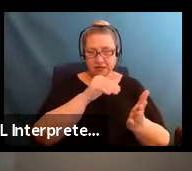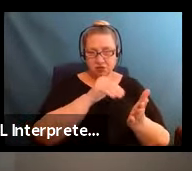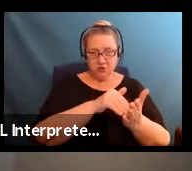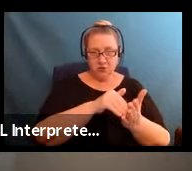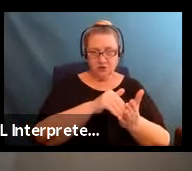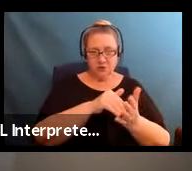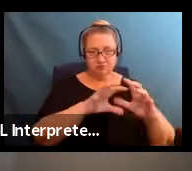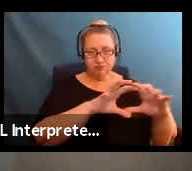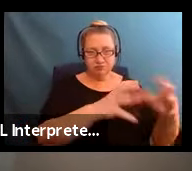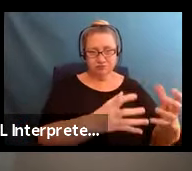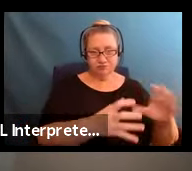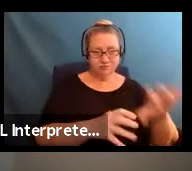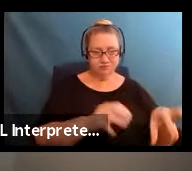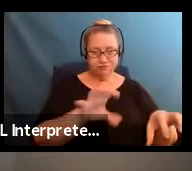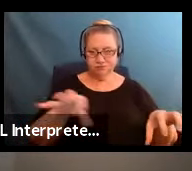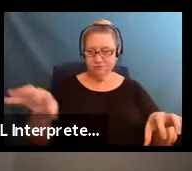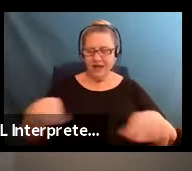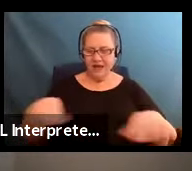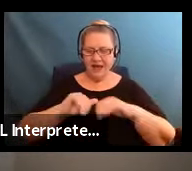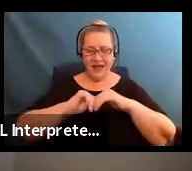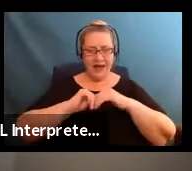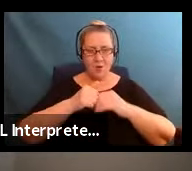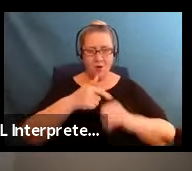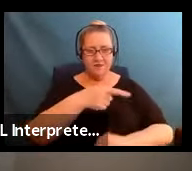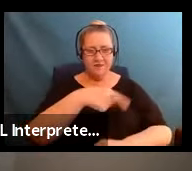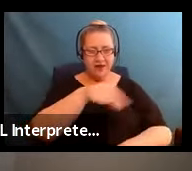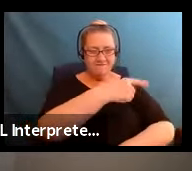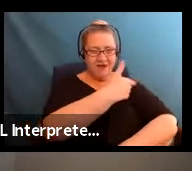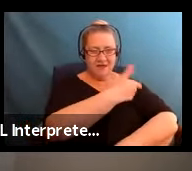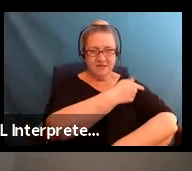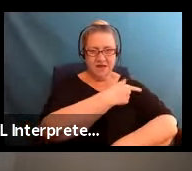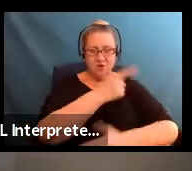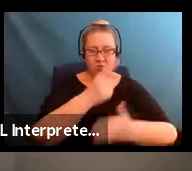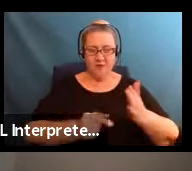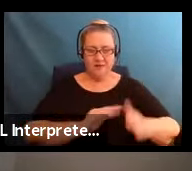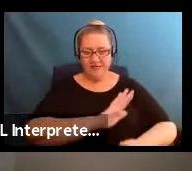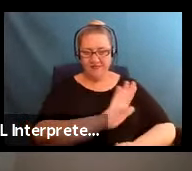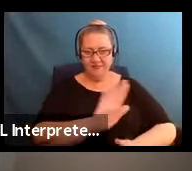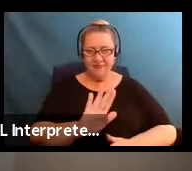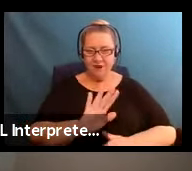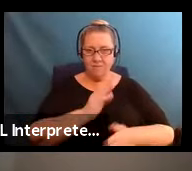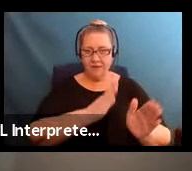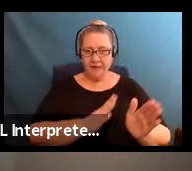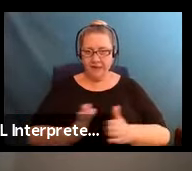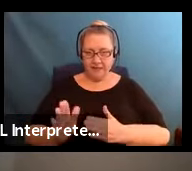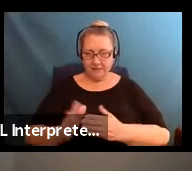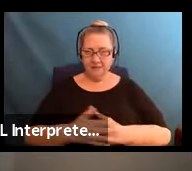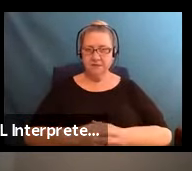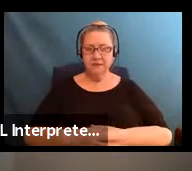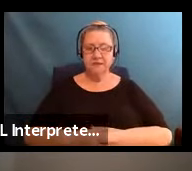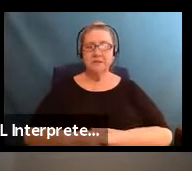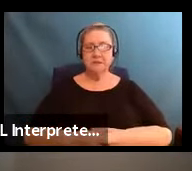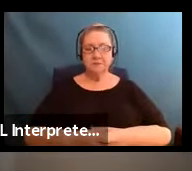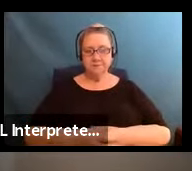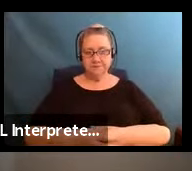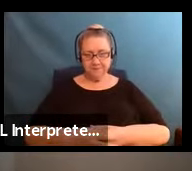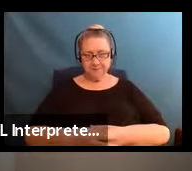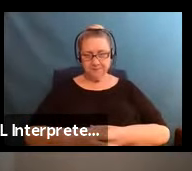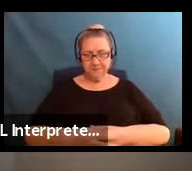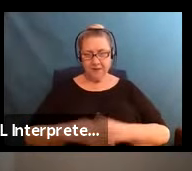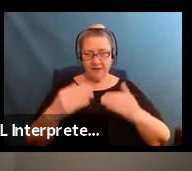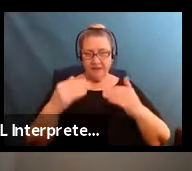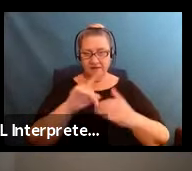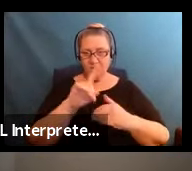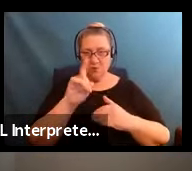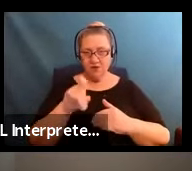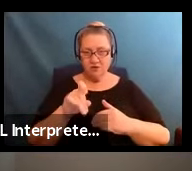being vaccinated, or what is the plan for them? And this question was raised in this